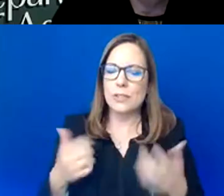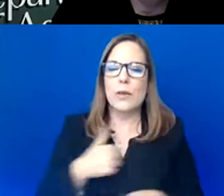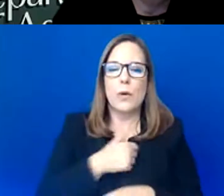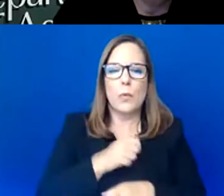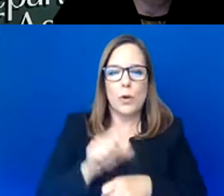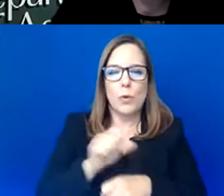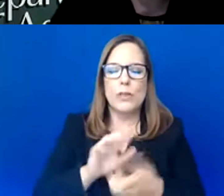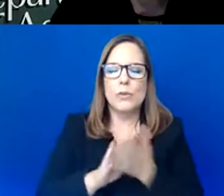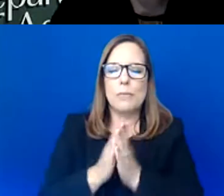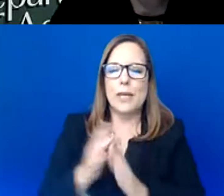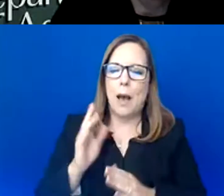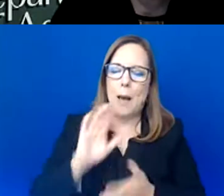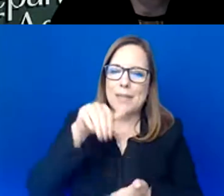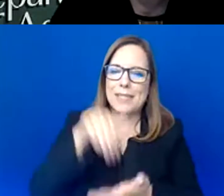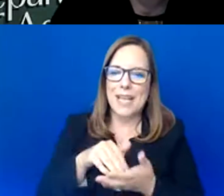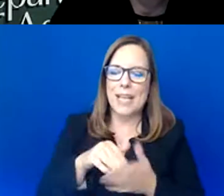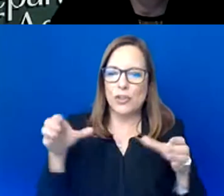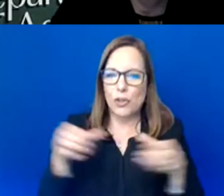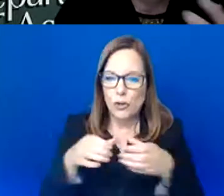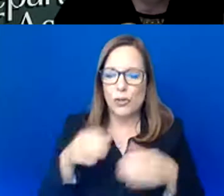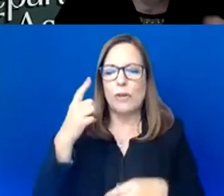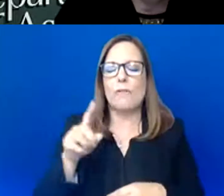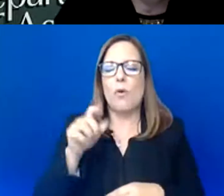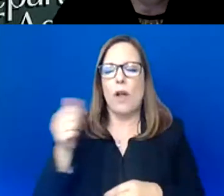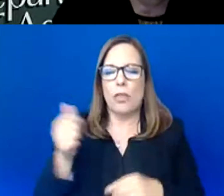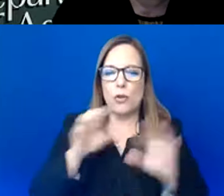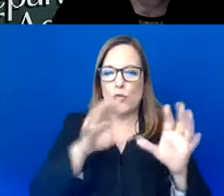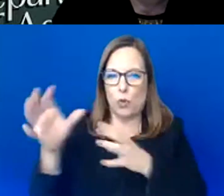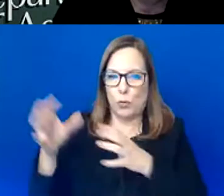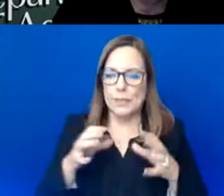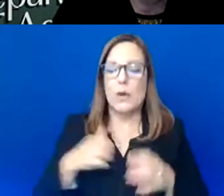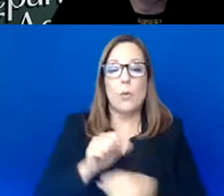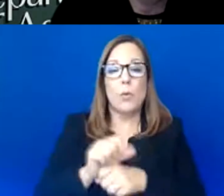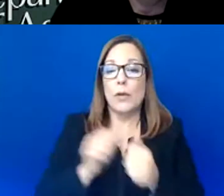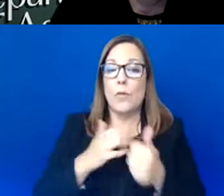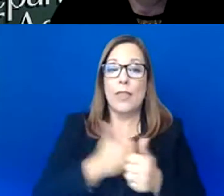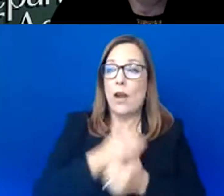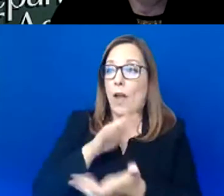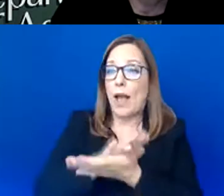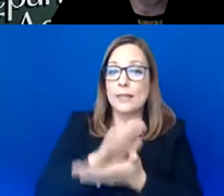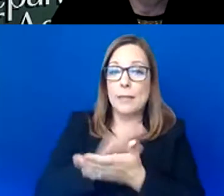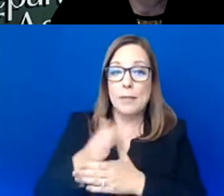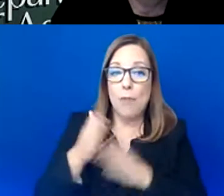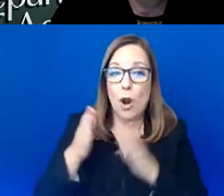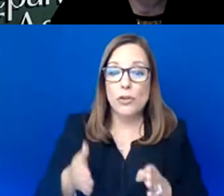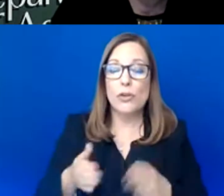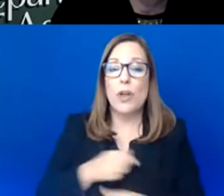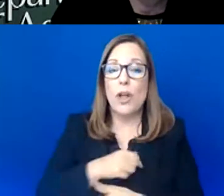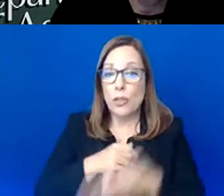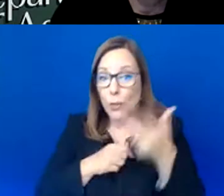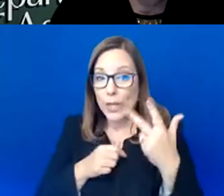task forces, affinity groups, etc. We're working with our academic partners. 3 of our universities have now